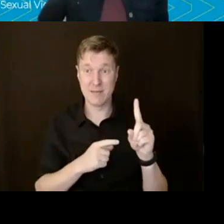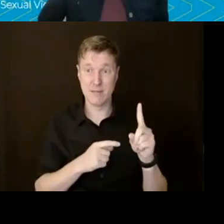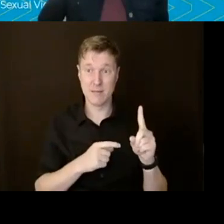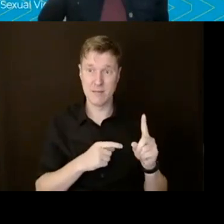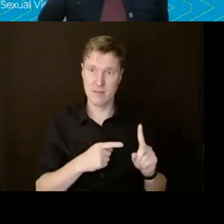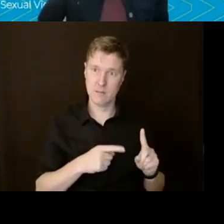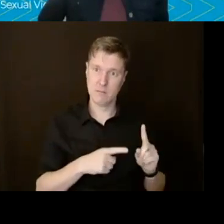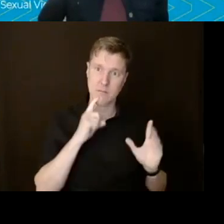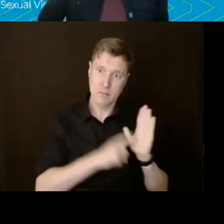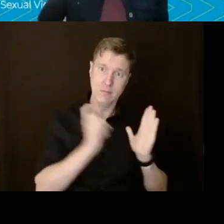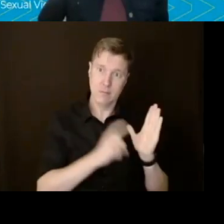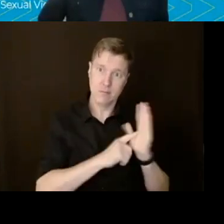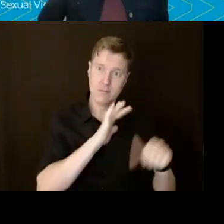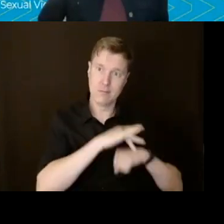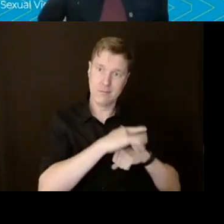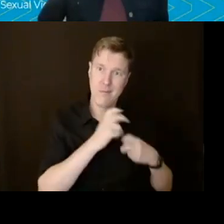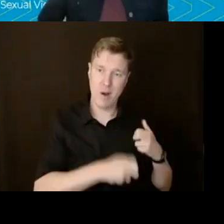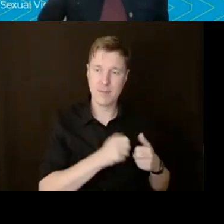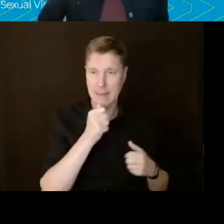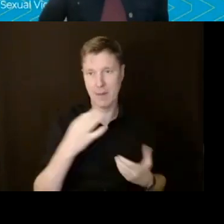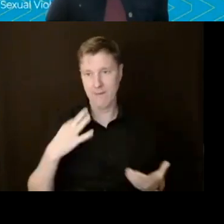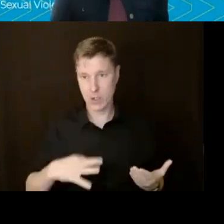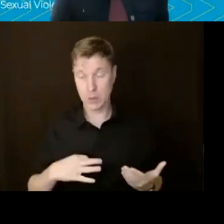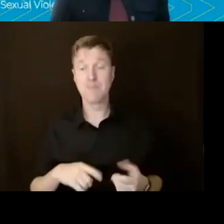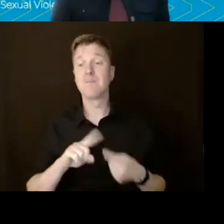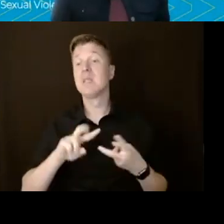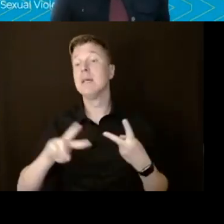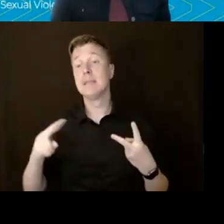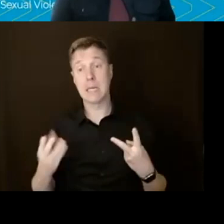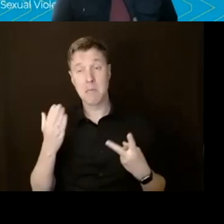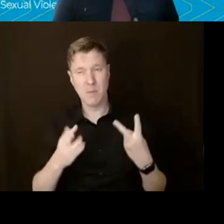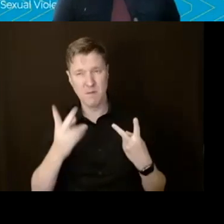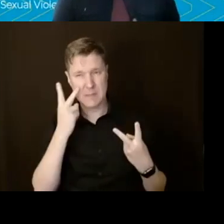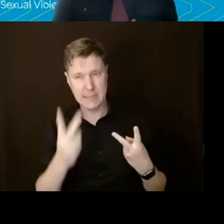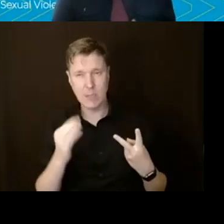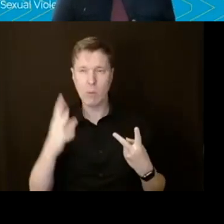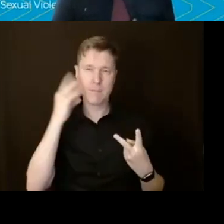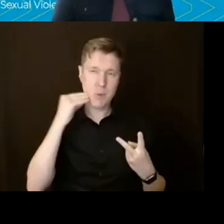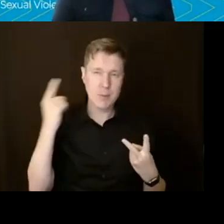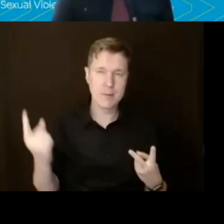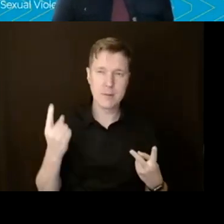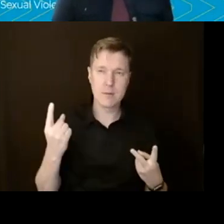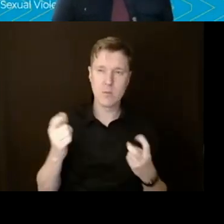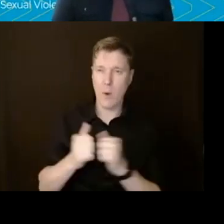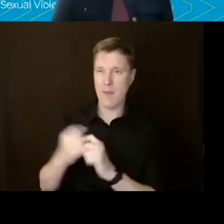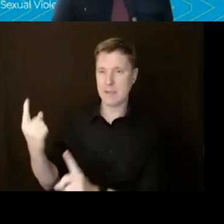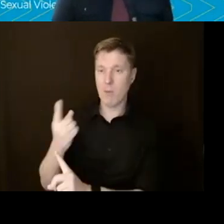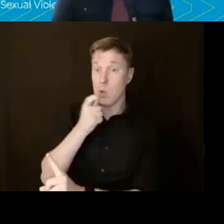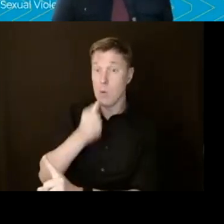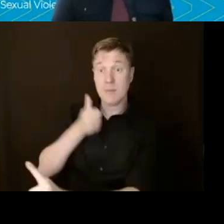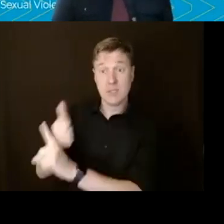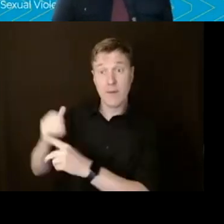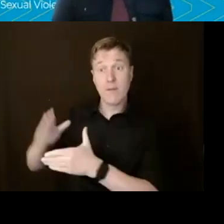I'm sure you've all seen or even experienced yourself or was with someone who had to share their